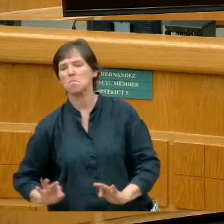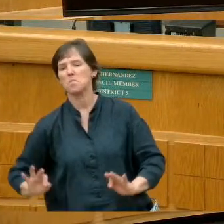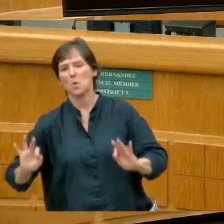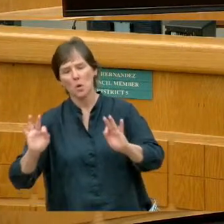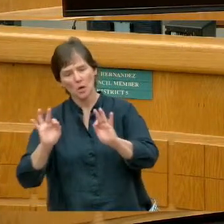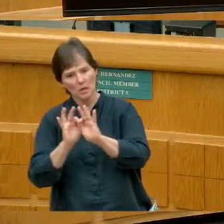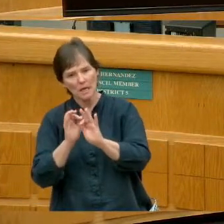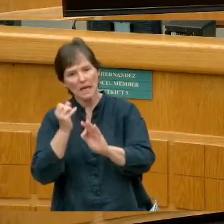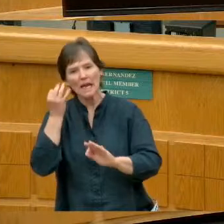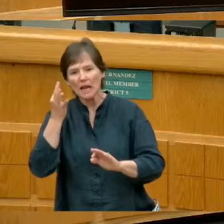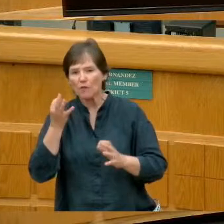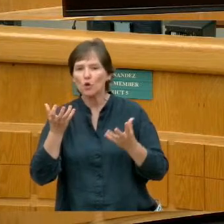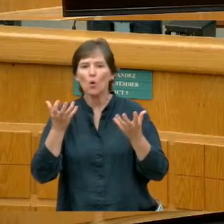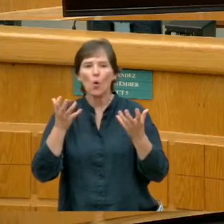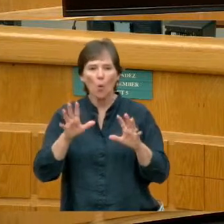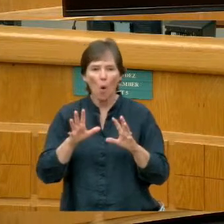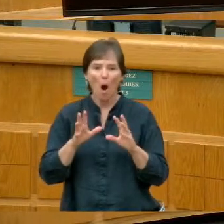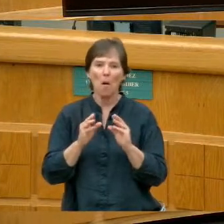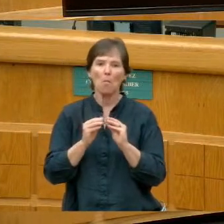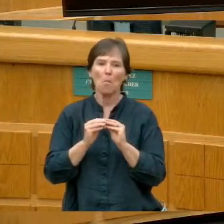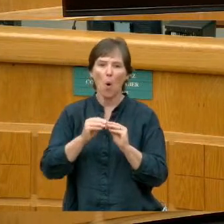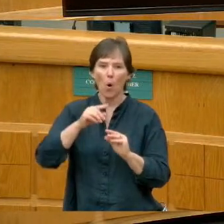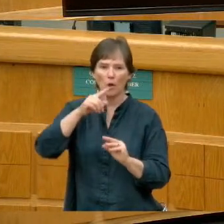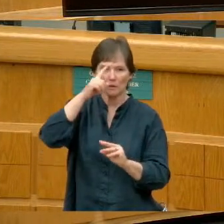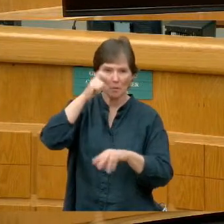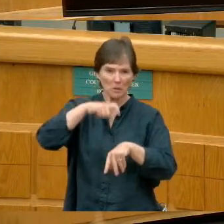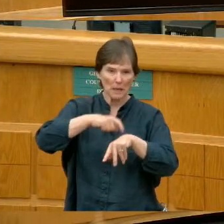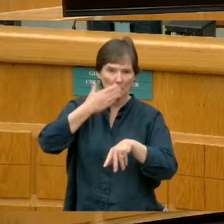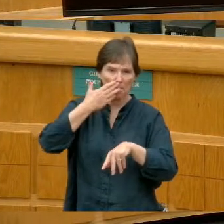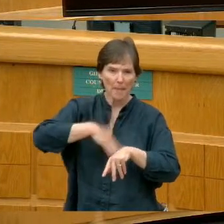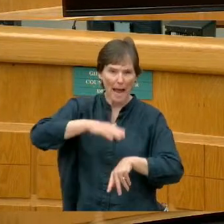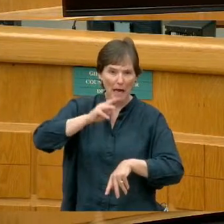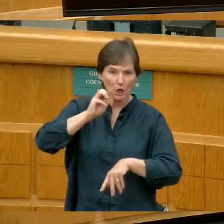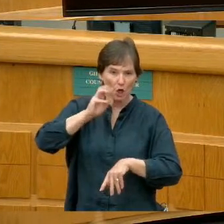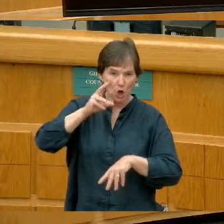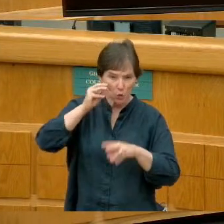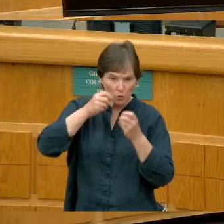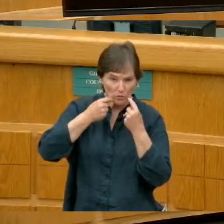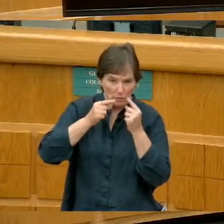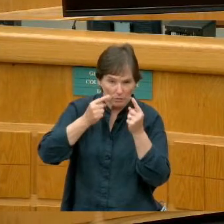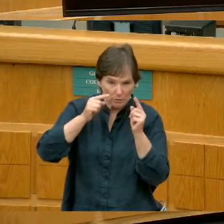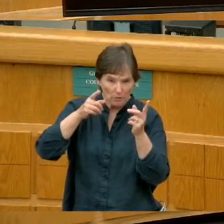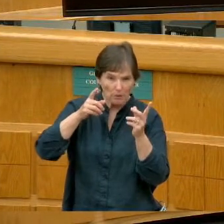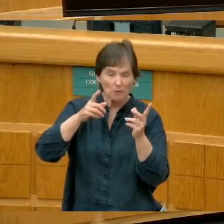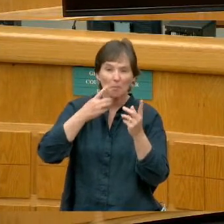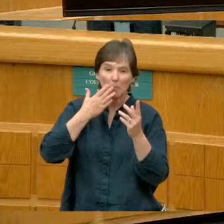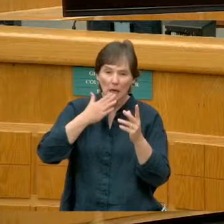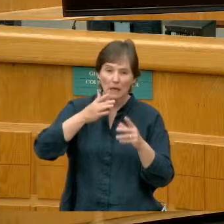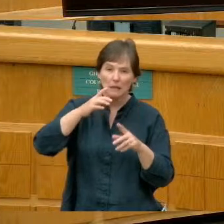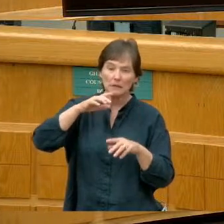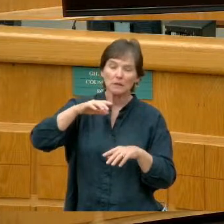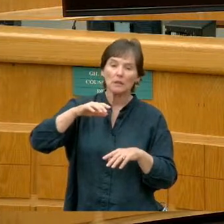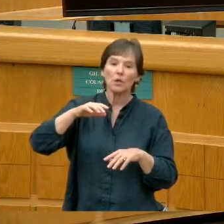bad news, then we must do everything we can to take this seriously.